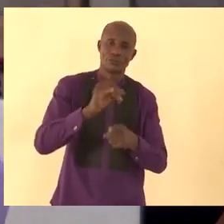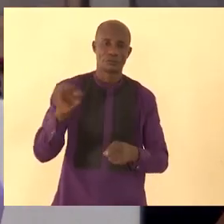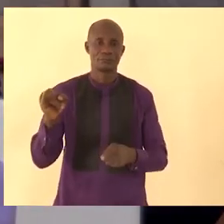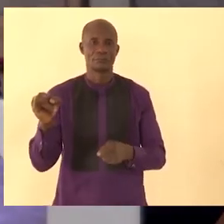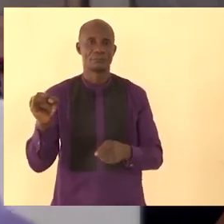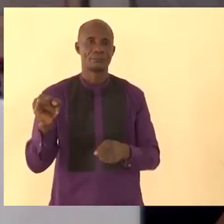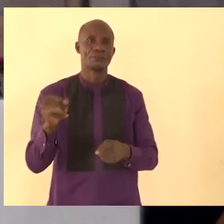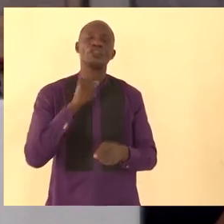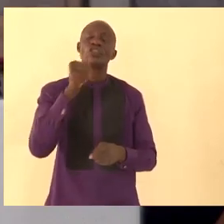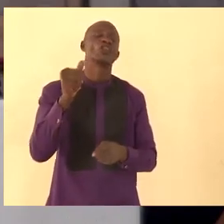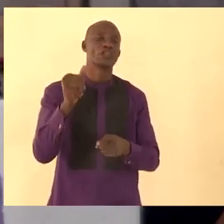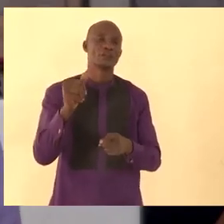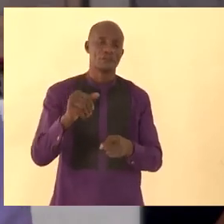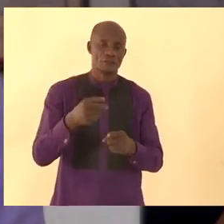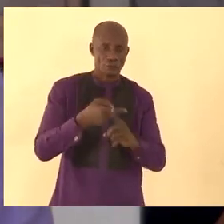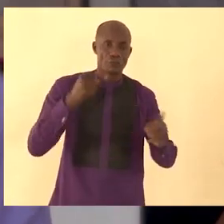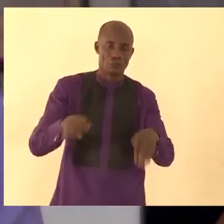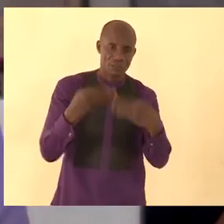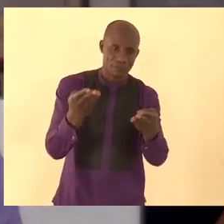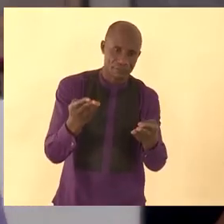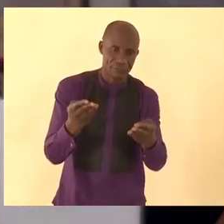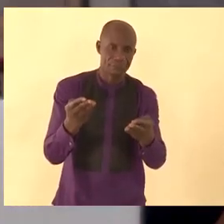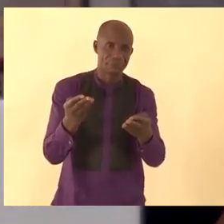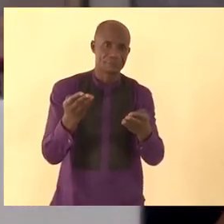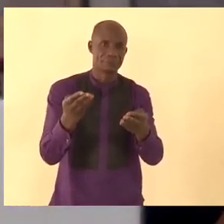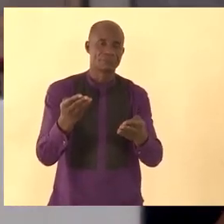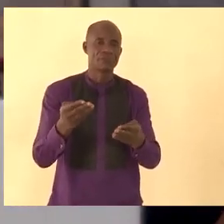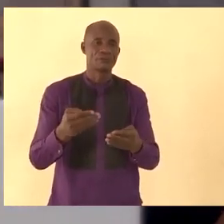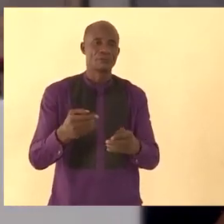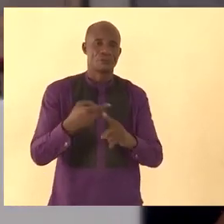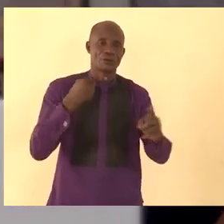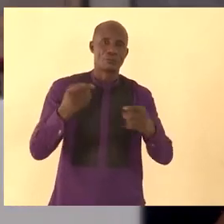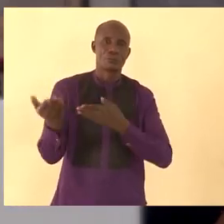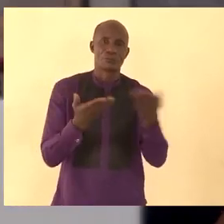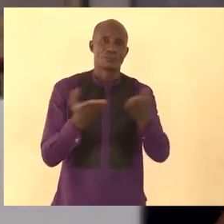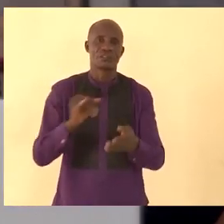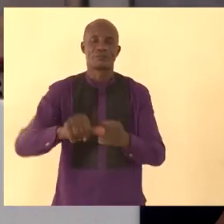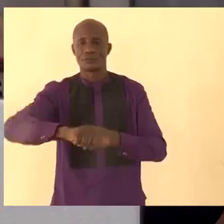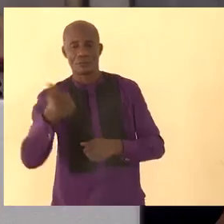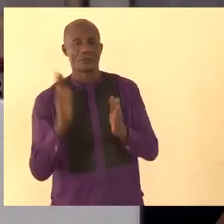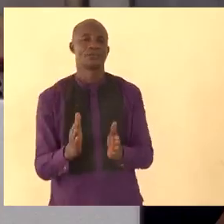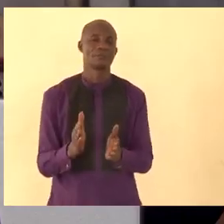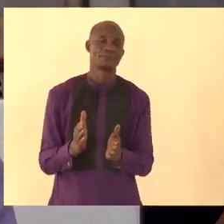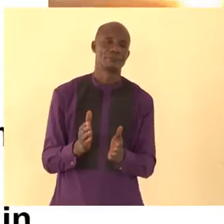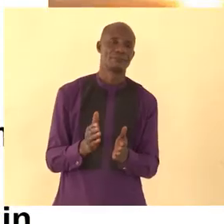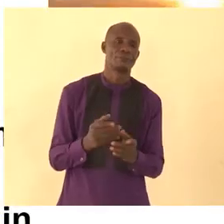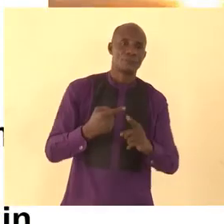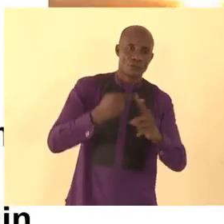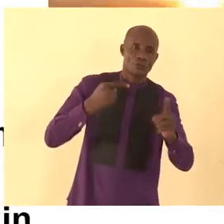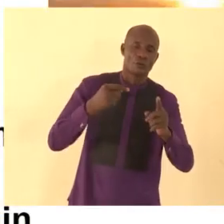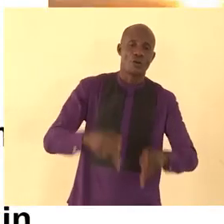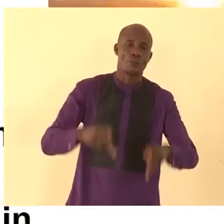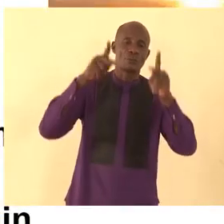not hoarding, from giving, not receiving, from serving others, not being served by others,